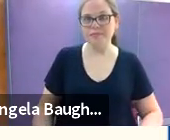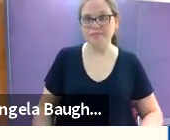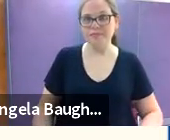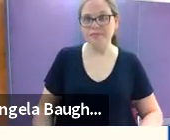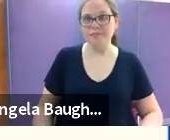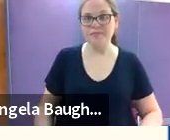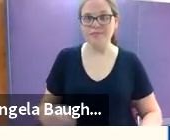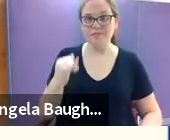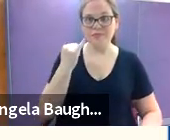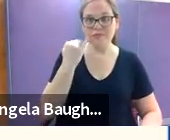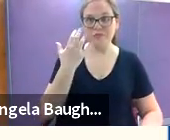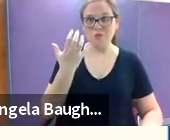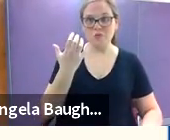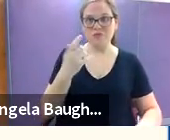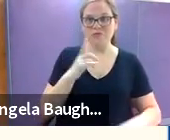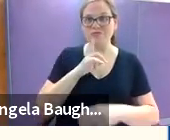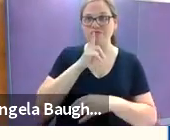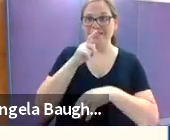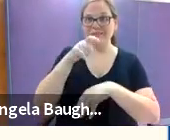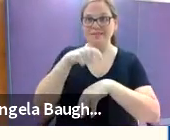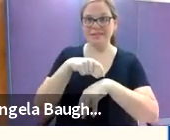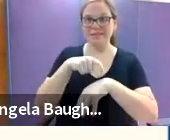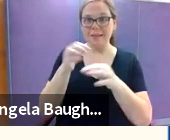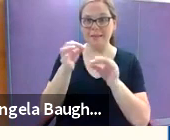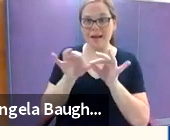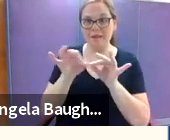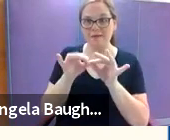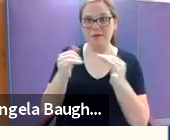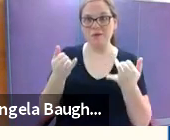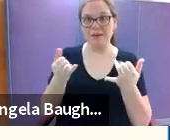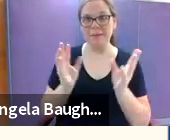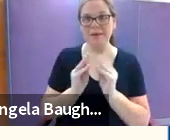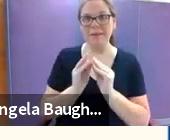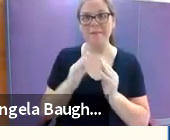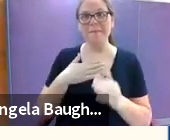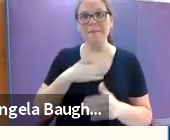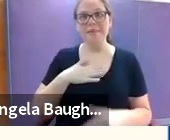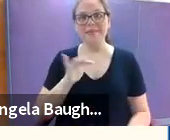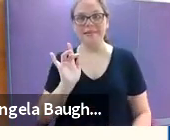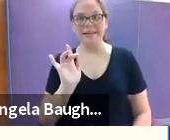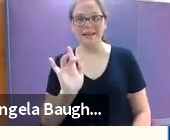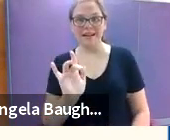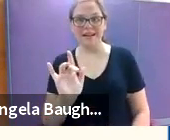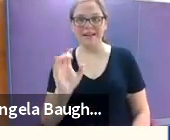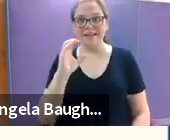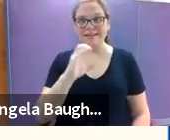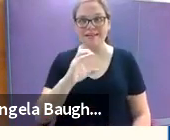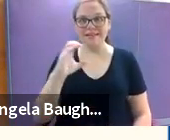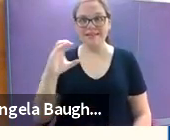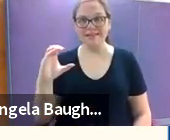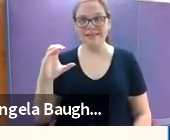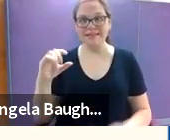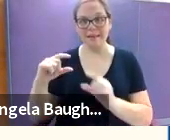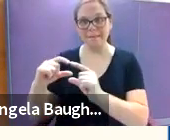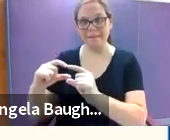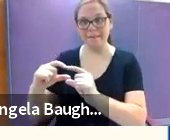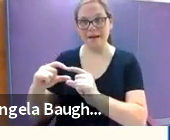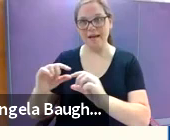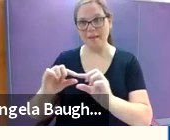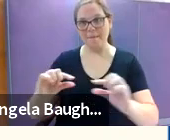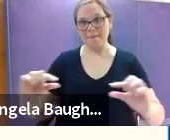If you would like to view the real-time captioning of today's meeting, please click on CC button of the menu bar at the bottom and